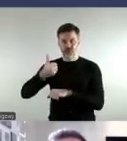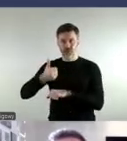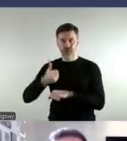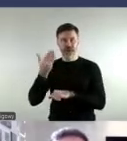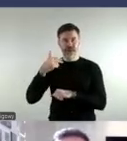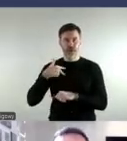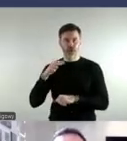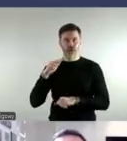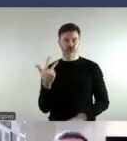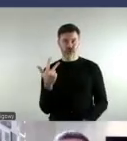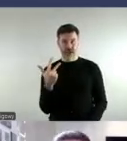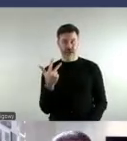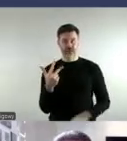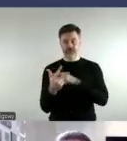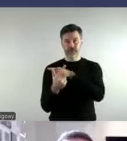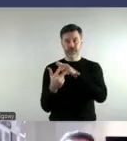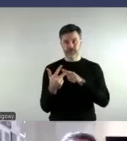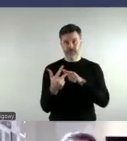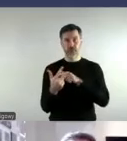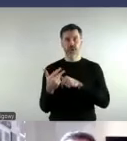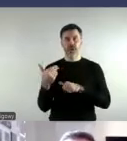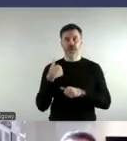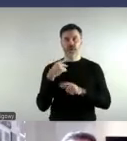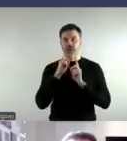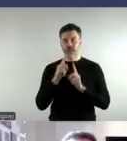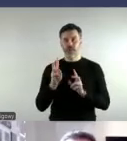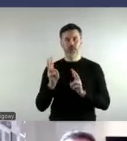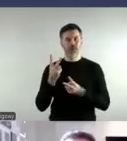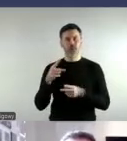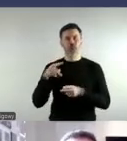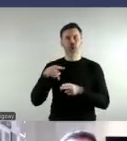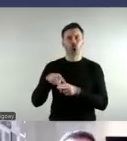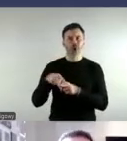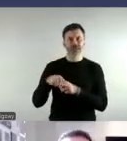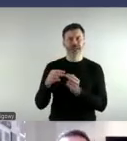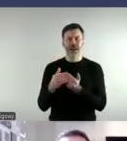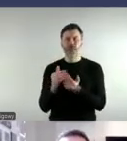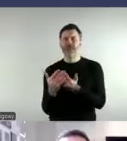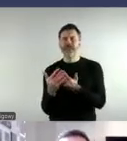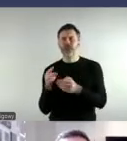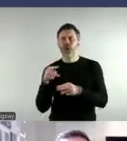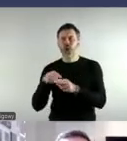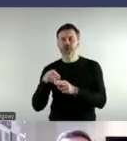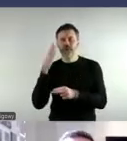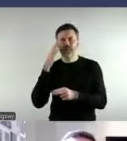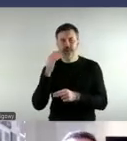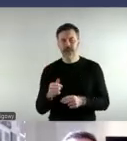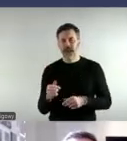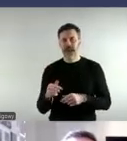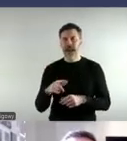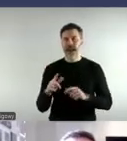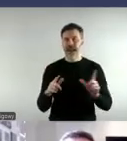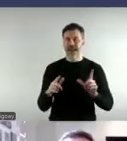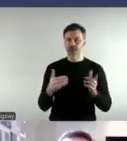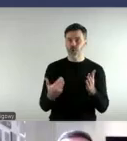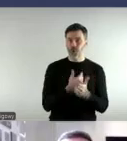police. Until recently, we had 3 of them, and all the 3 of them live in Konin or very close to the city. To